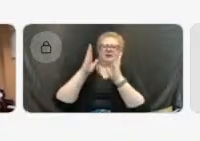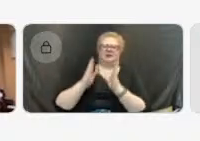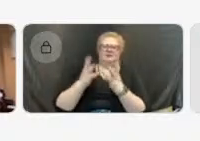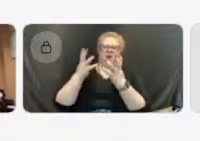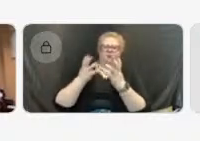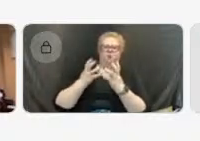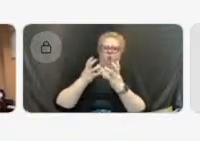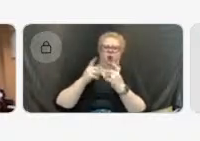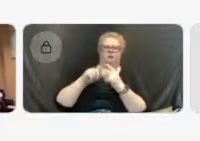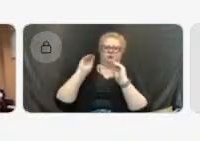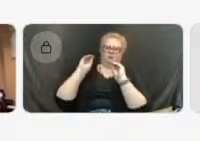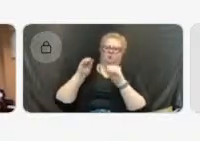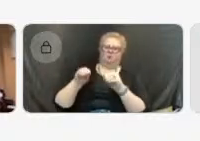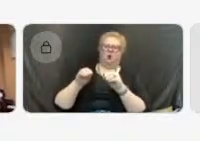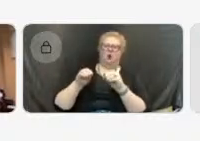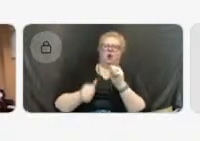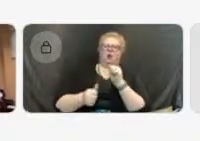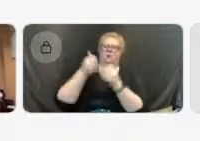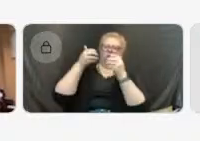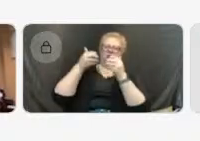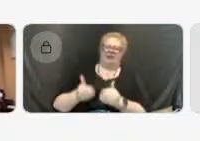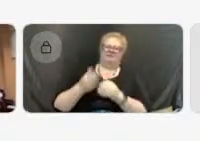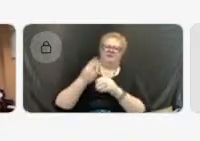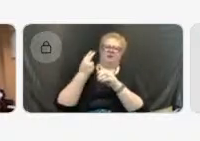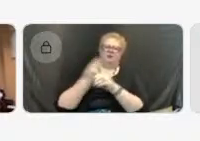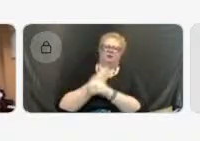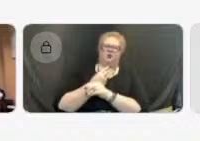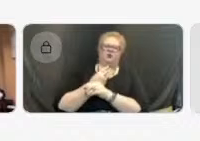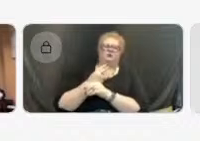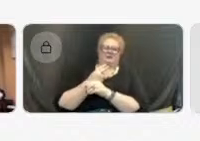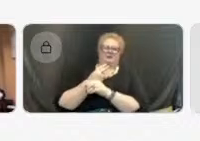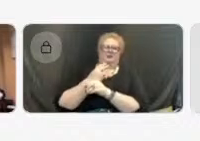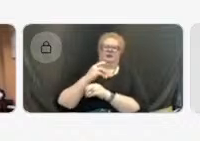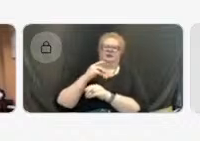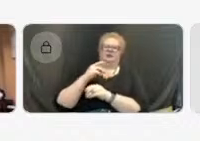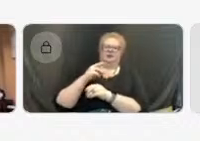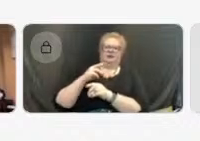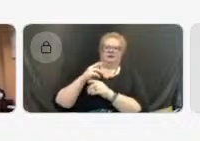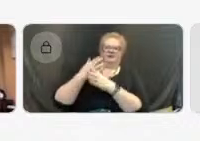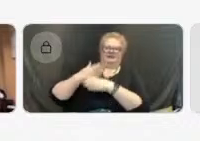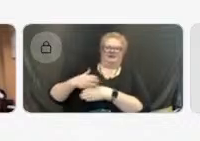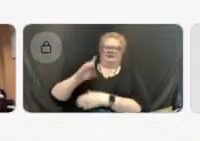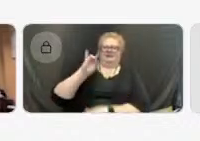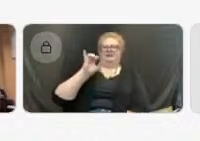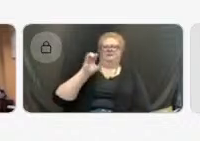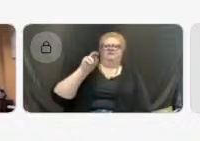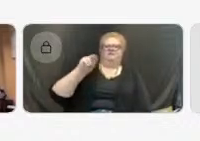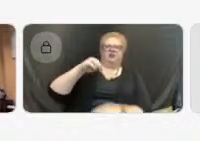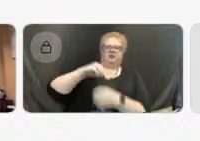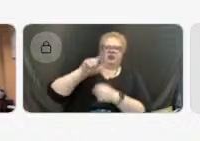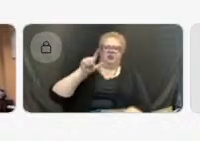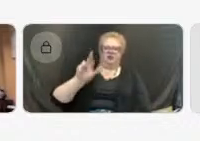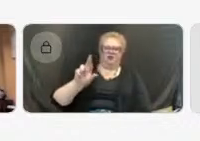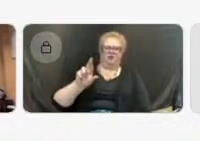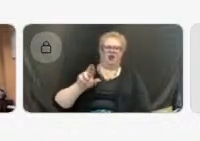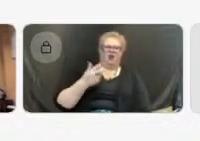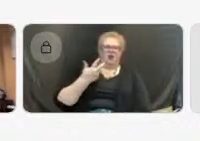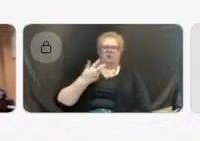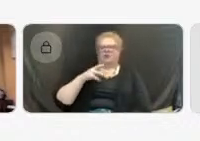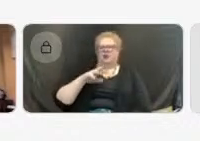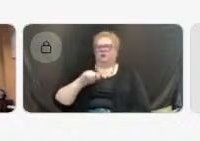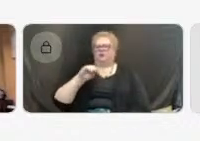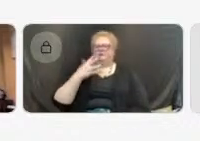densest developments in Little Rock right in the middle of rural county, where 3 to 5 acre lots surrounded on the